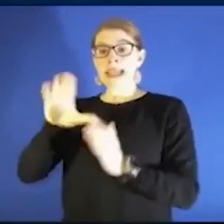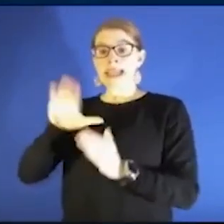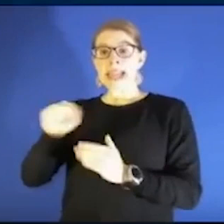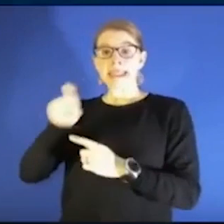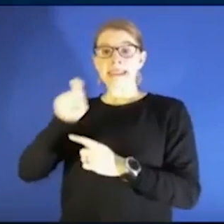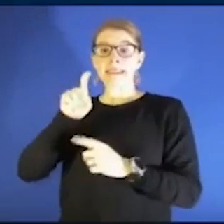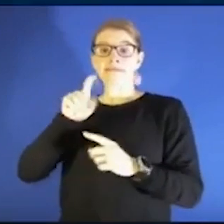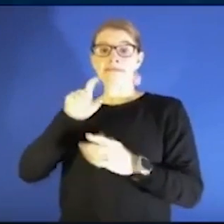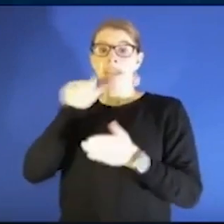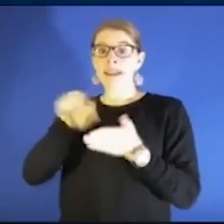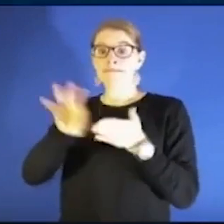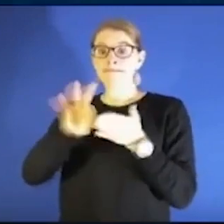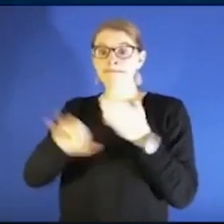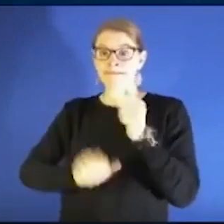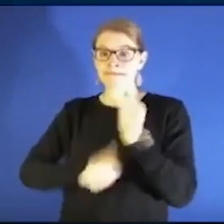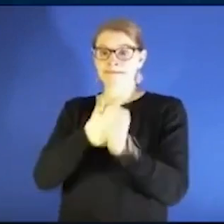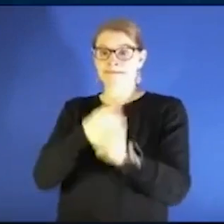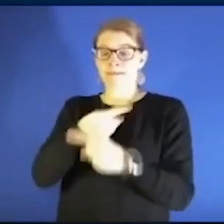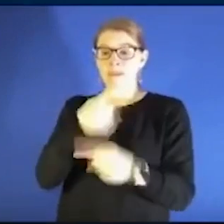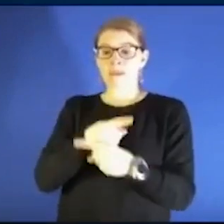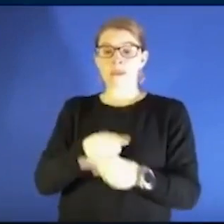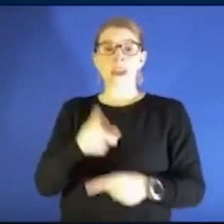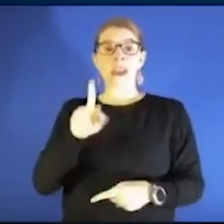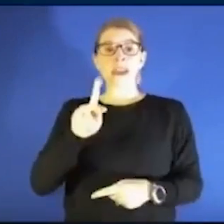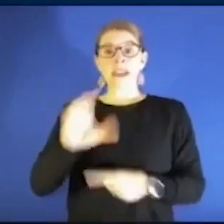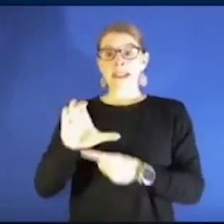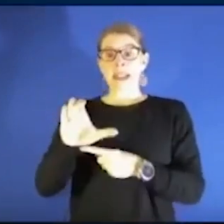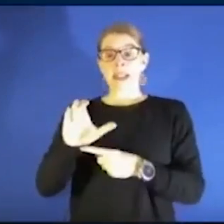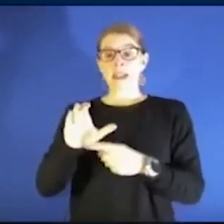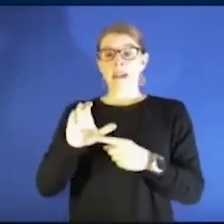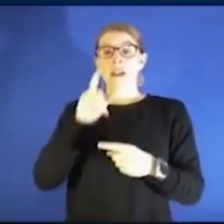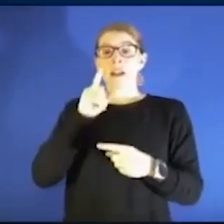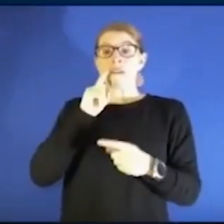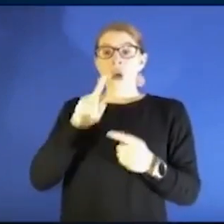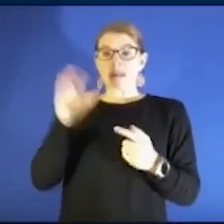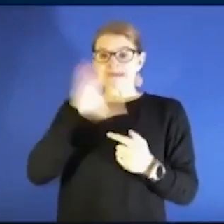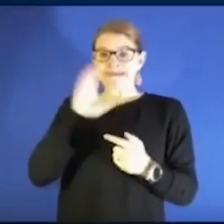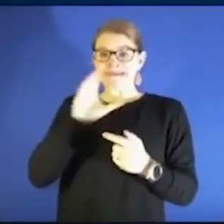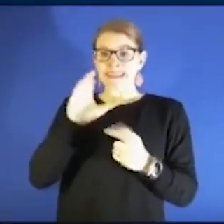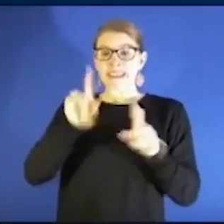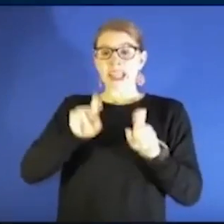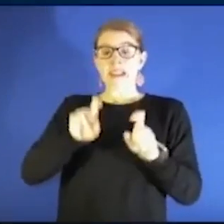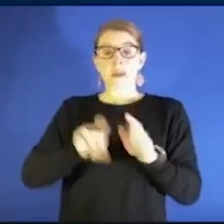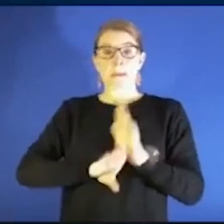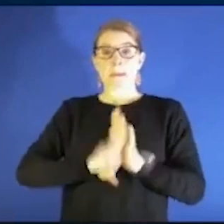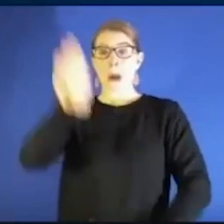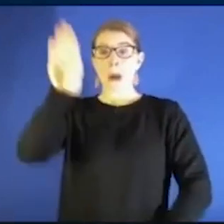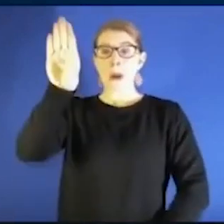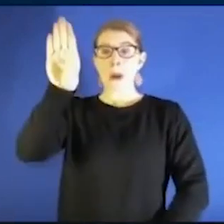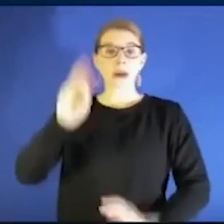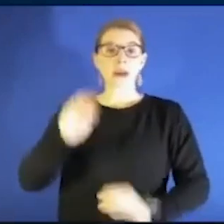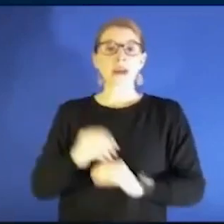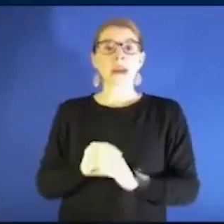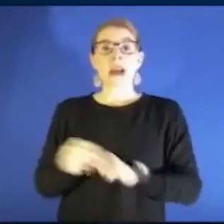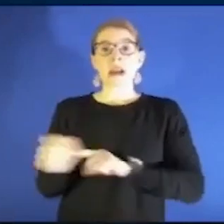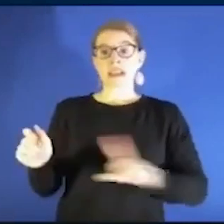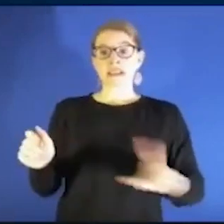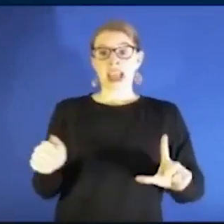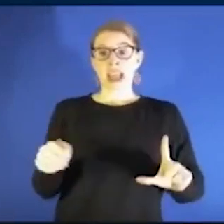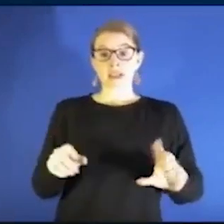test positivity, including in Kansas and Missouri, is sky high. So if you look down at the bottom left, you're looking at how